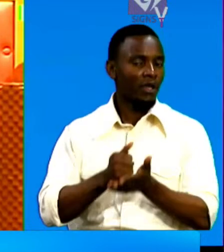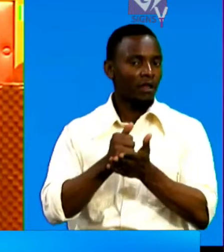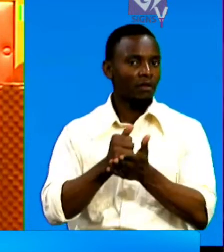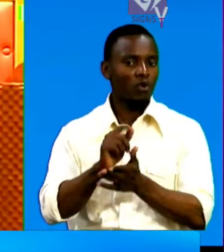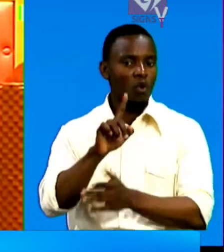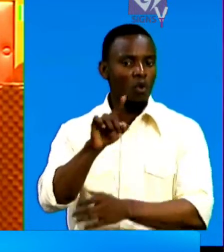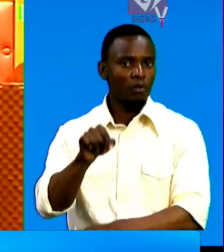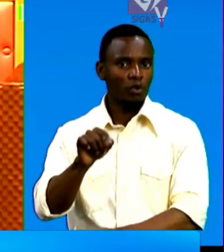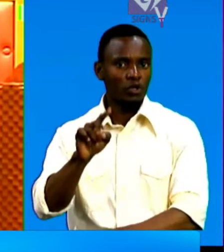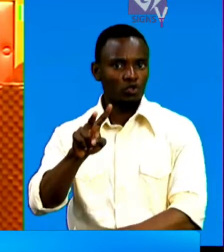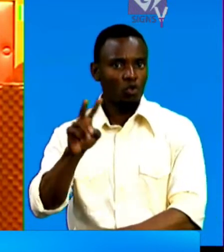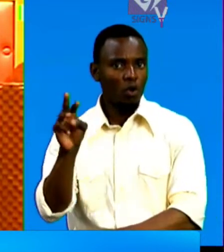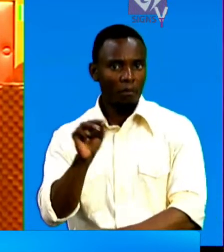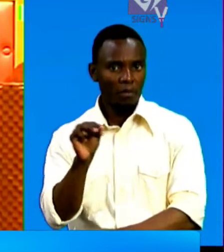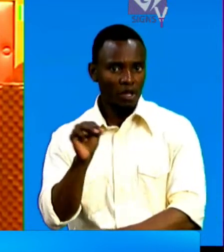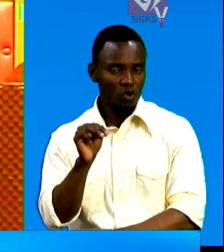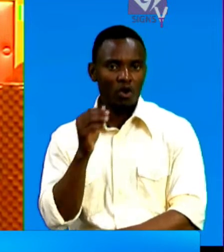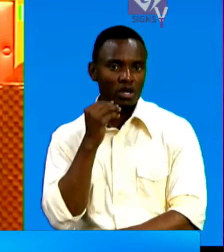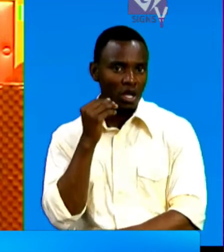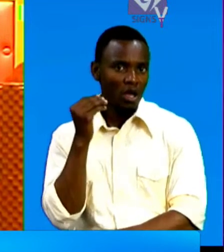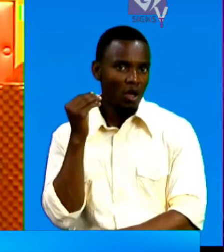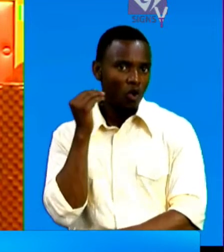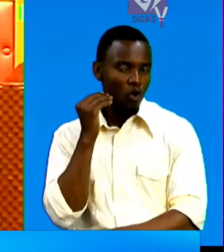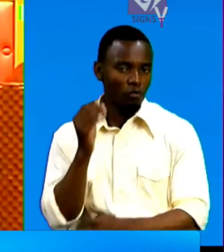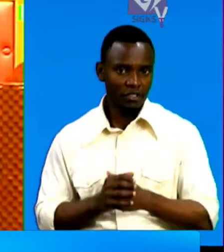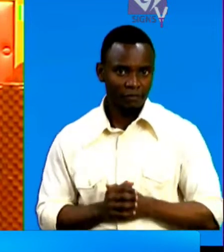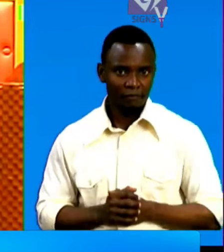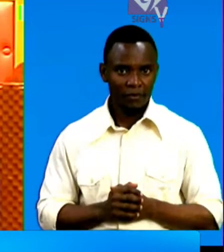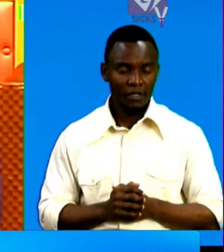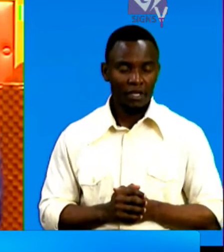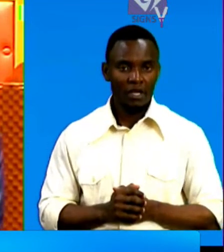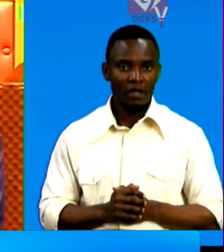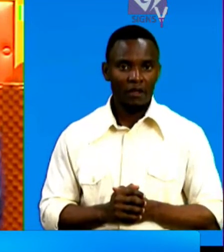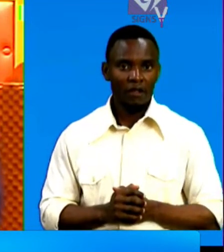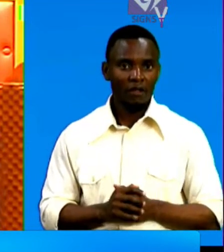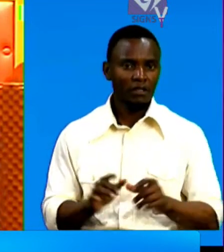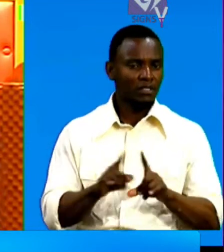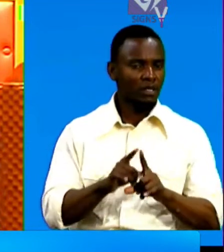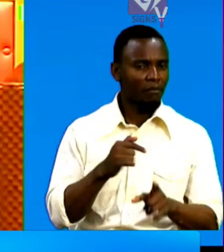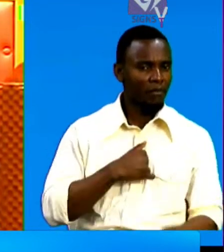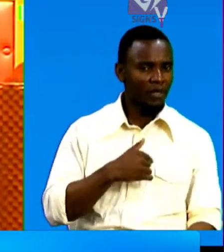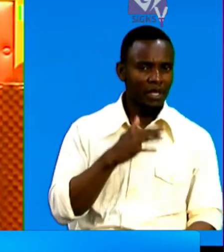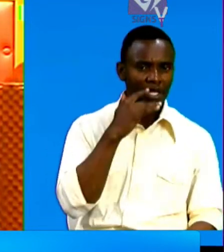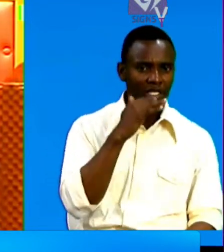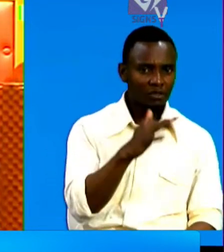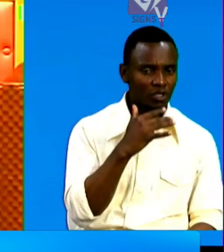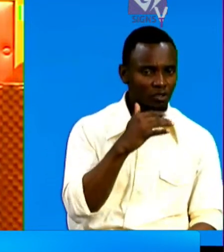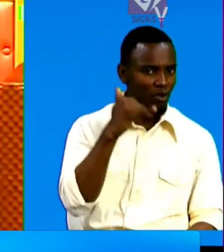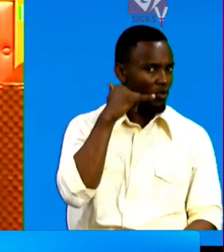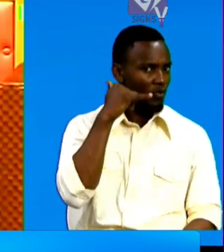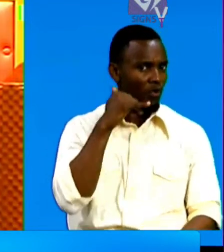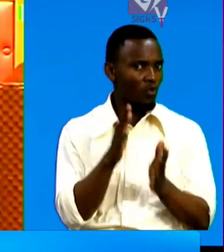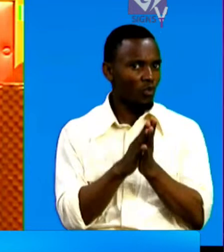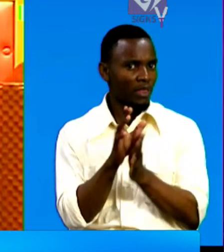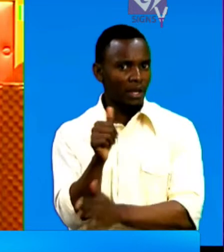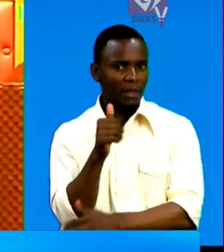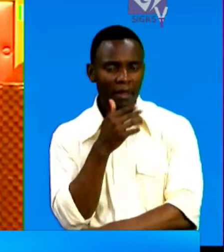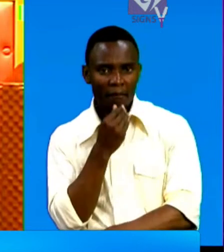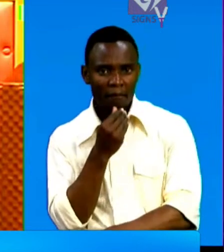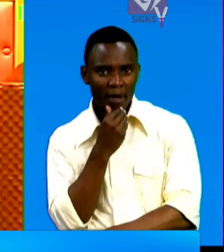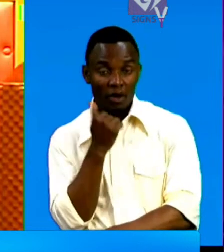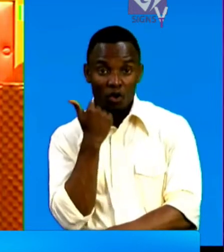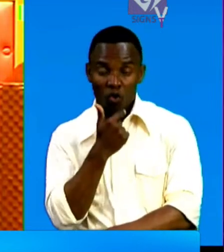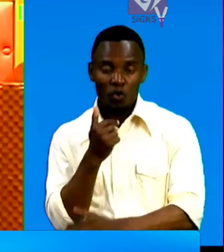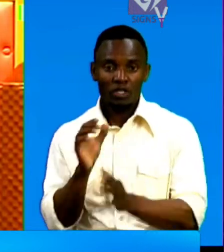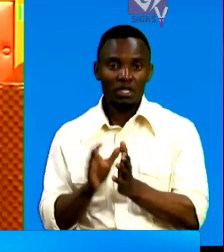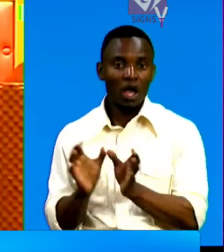just in the last 1 month. I spoke on phone to Mr. Masood Dirie, a community health promoter